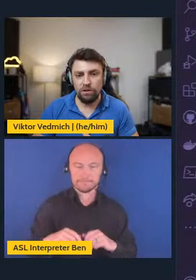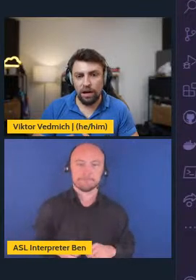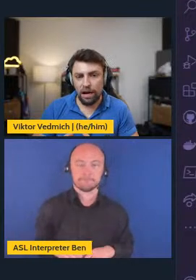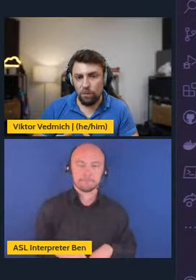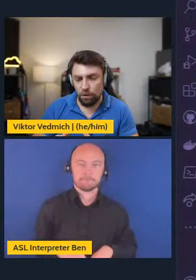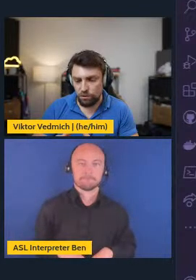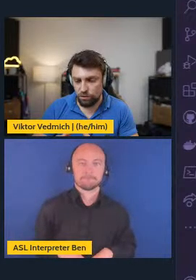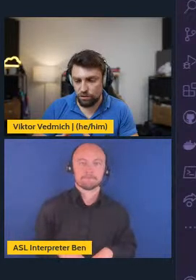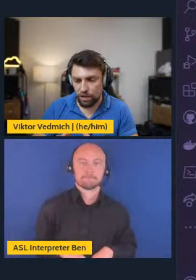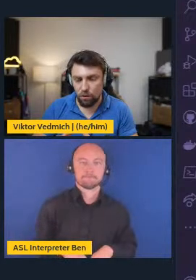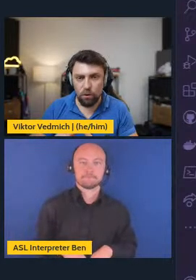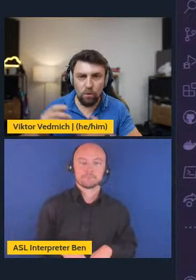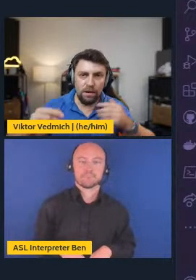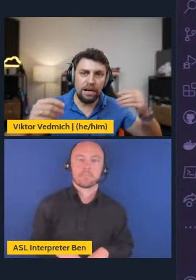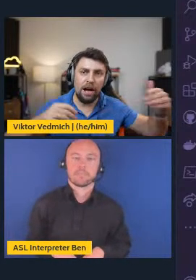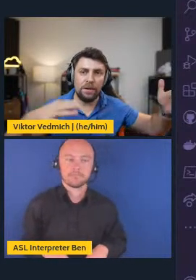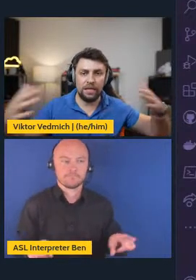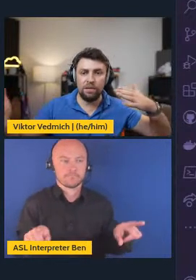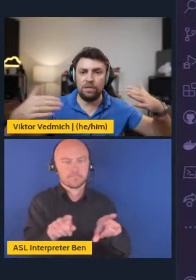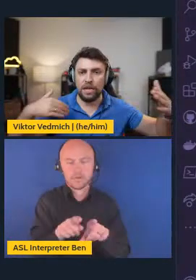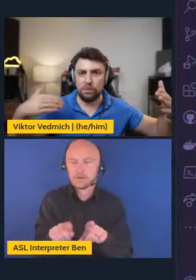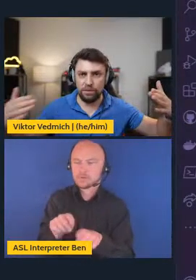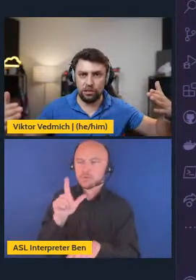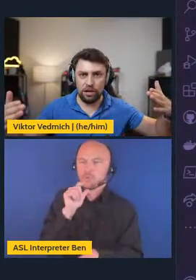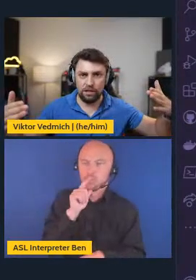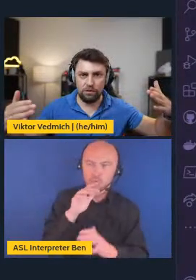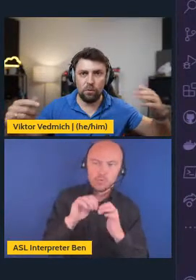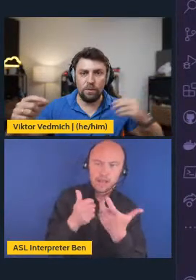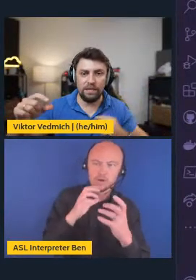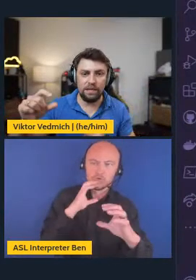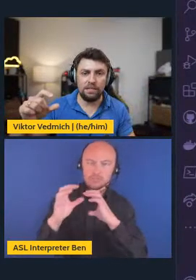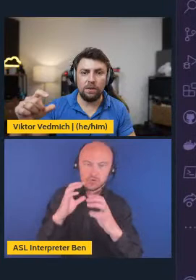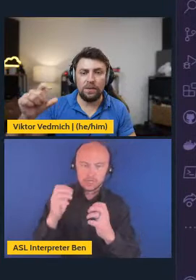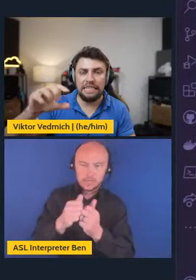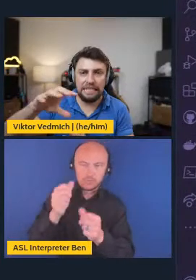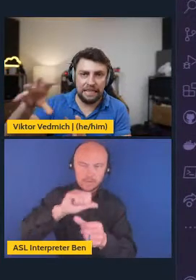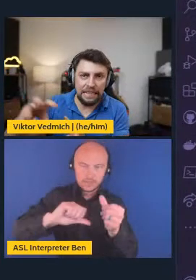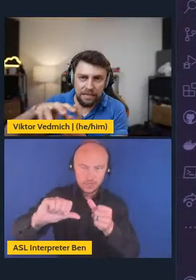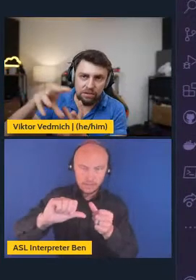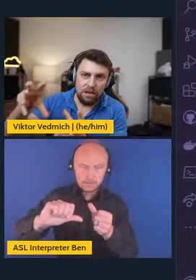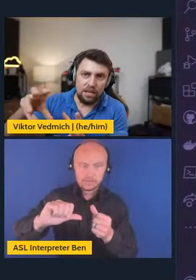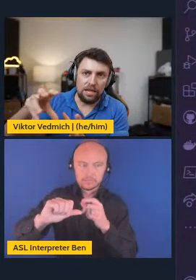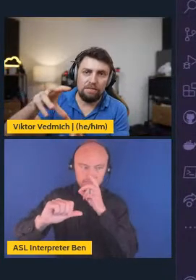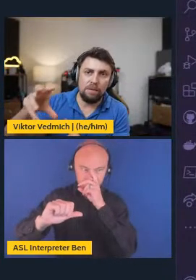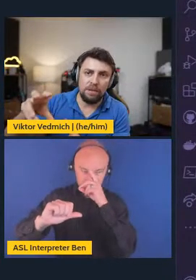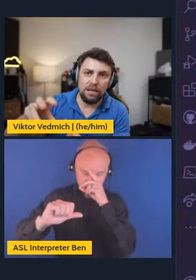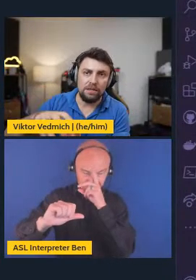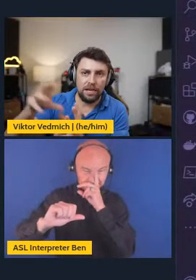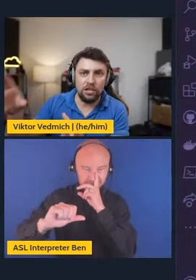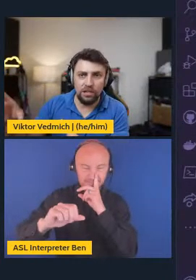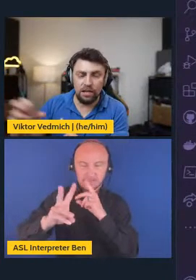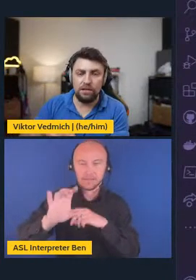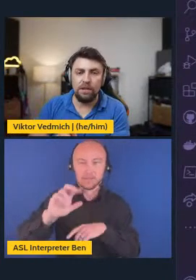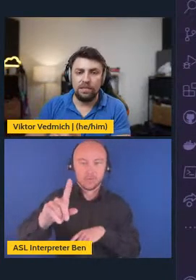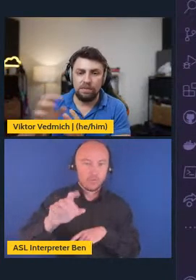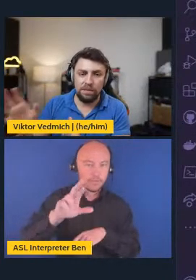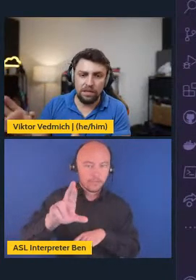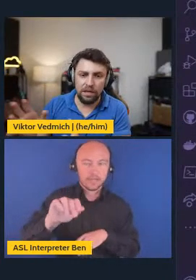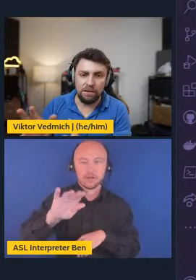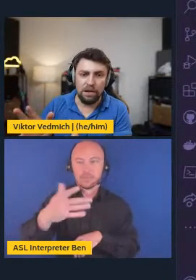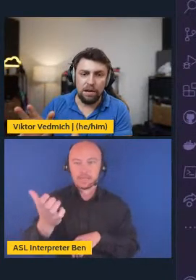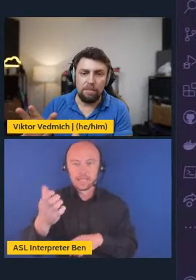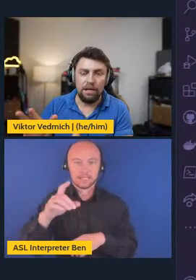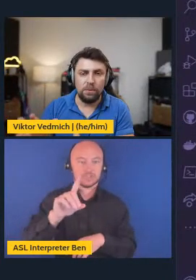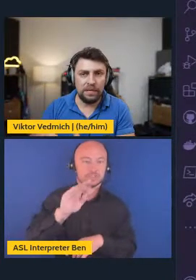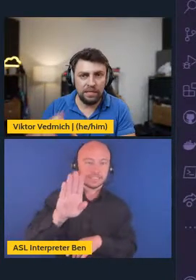also, I want to say who and how can communicate with each other. So we said isolated, like web layer, cache layer, DB